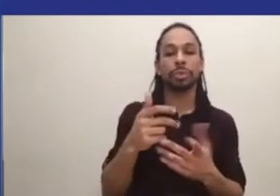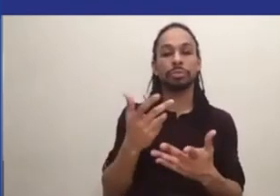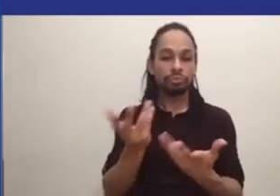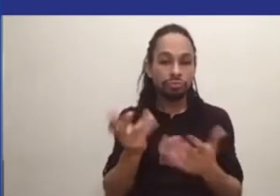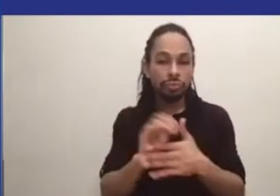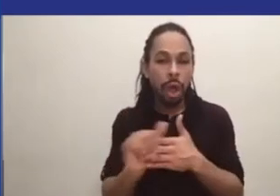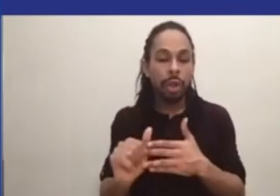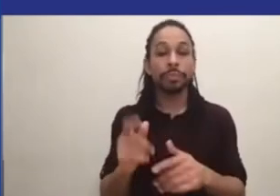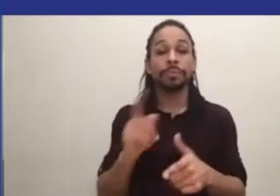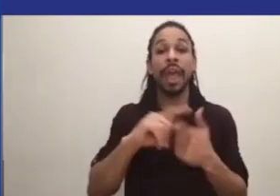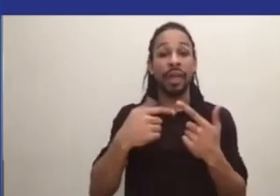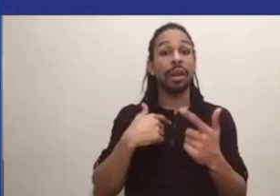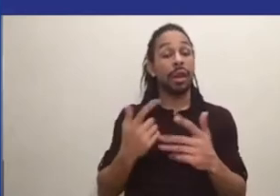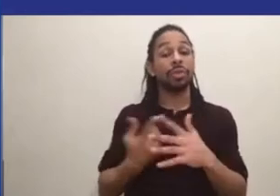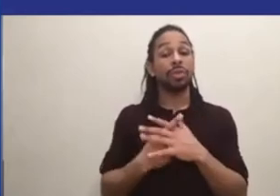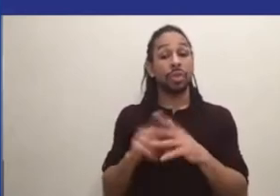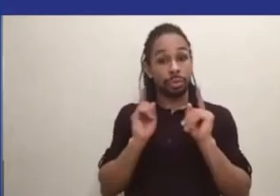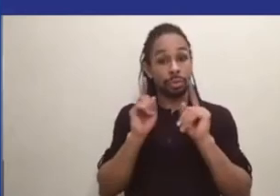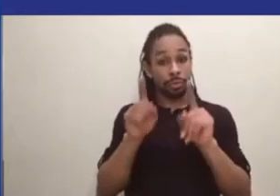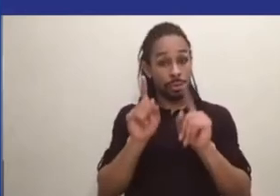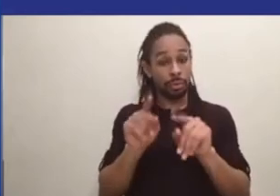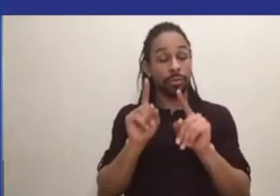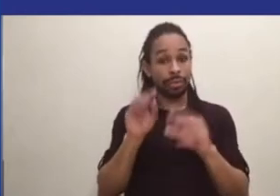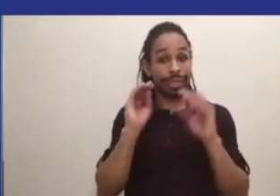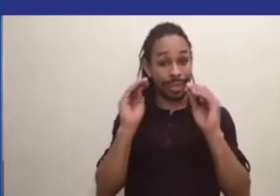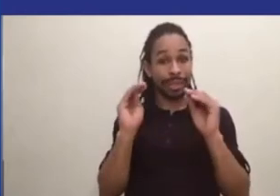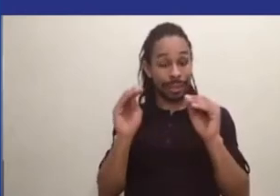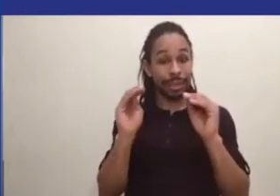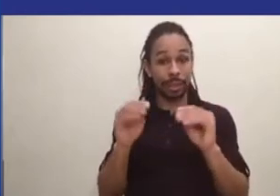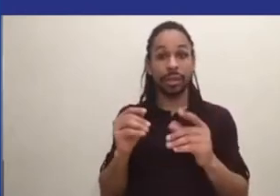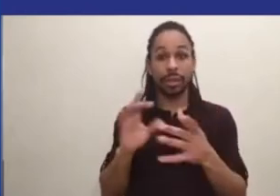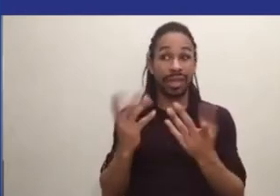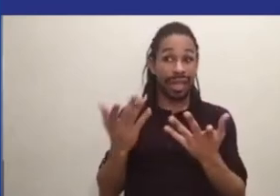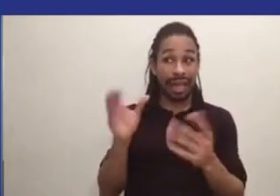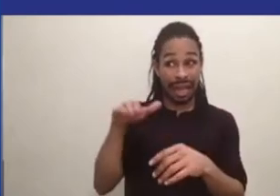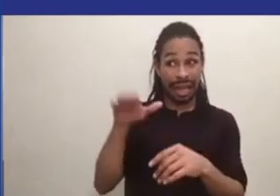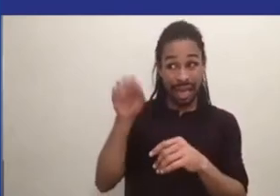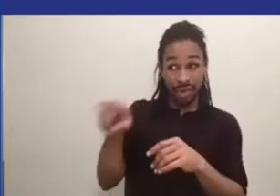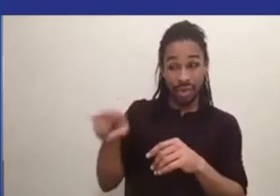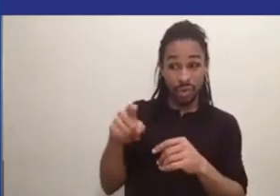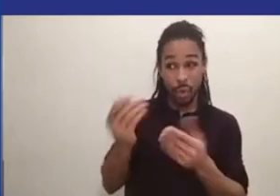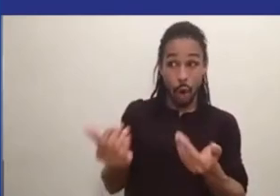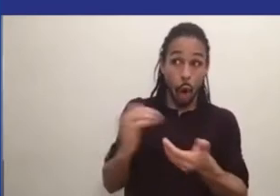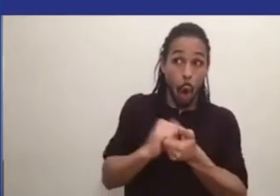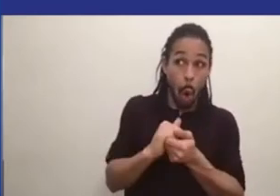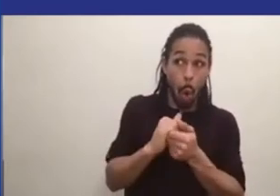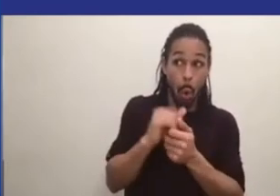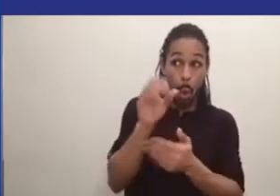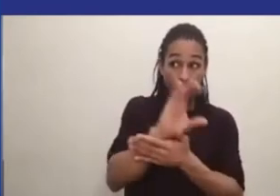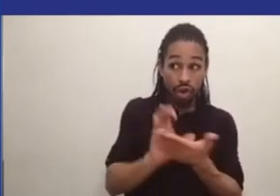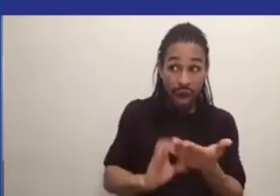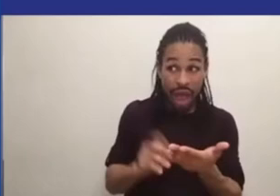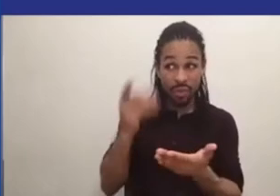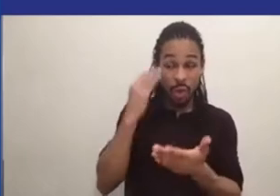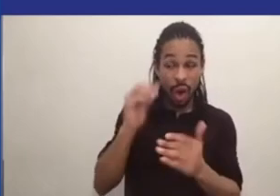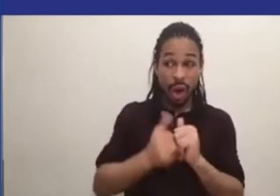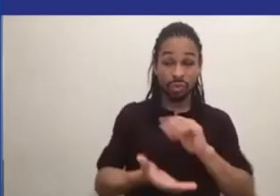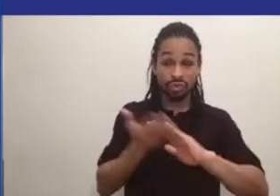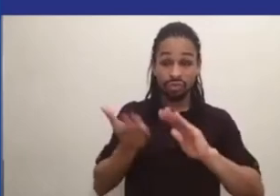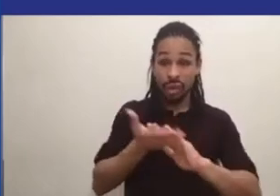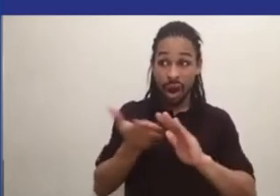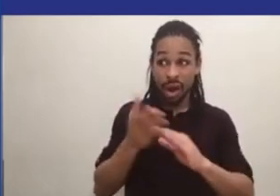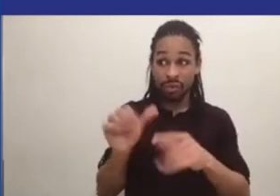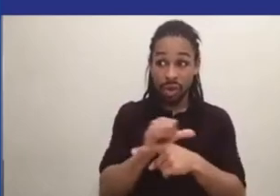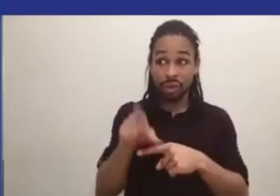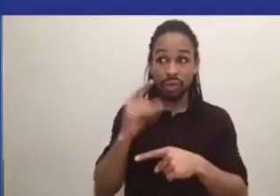like, hey, can you co-choreograph? He was like, you know how to run a rehearsal, you know how to speak with people